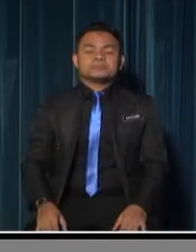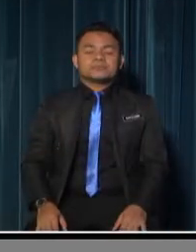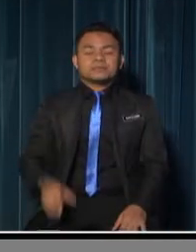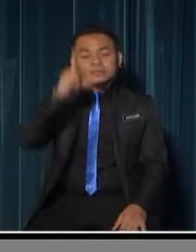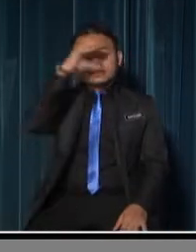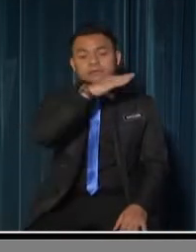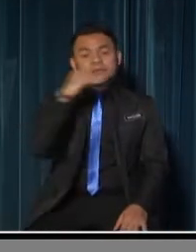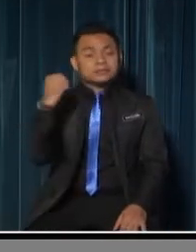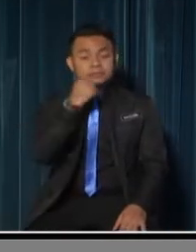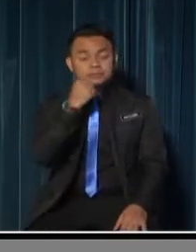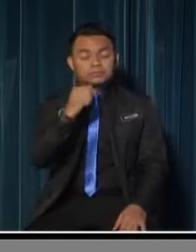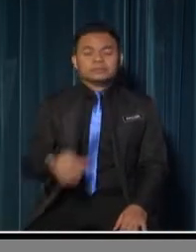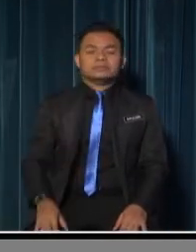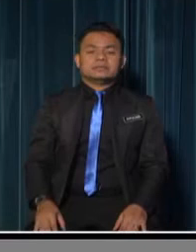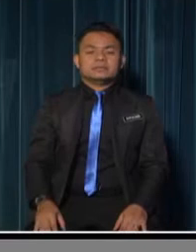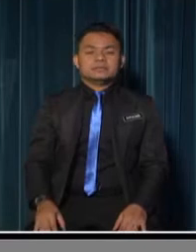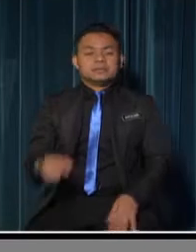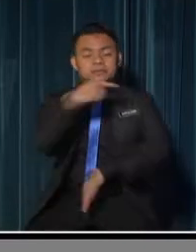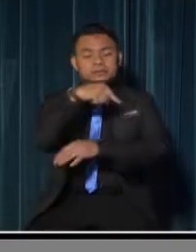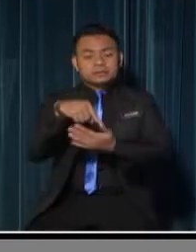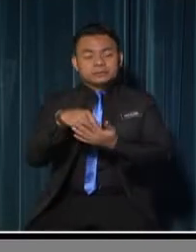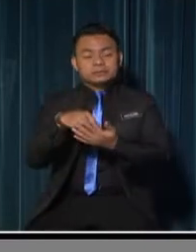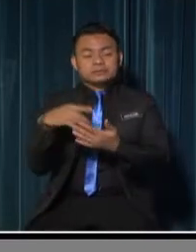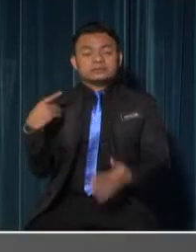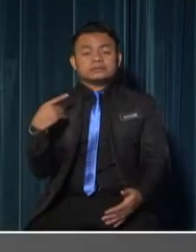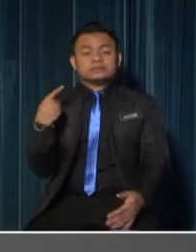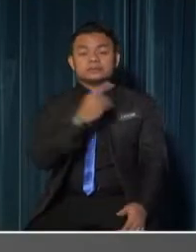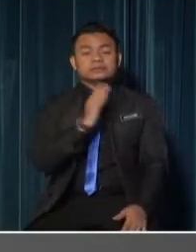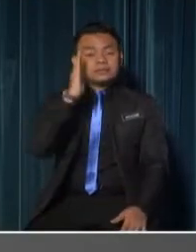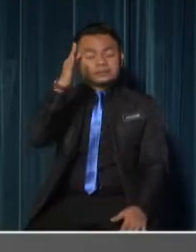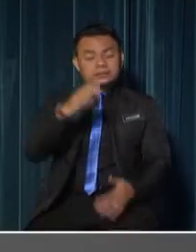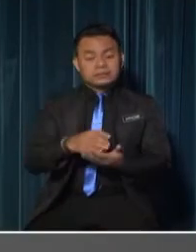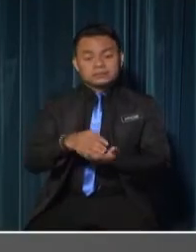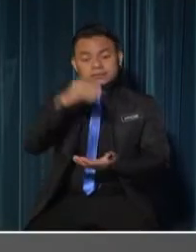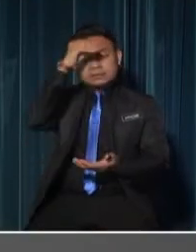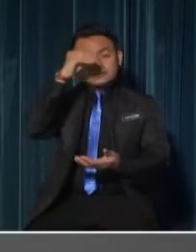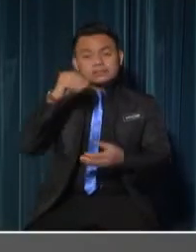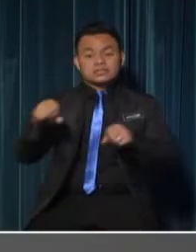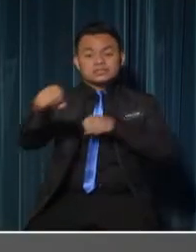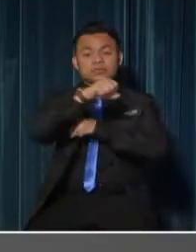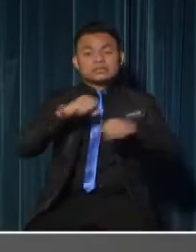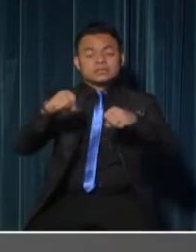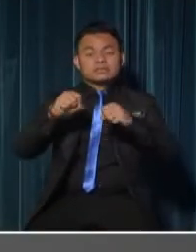Boys and girls, in today's lesson, you will learn about the solar system.